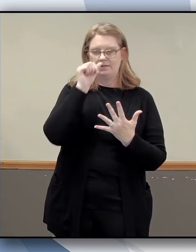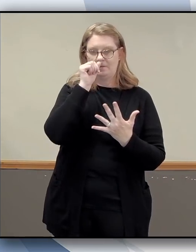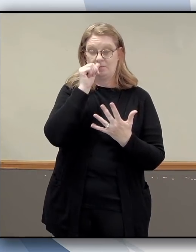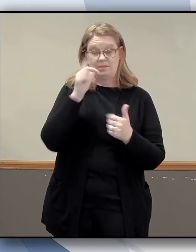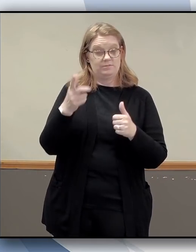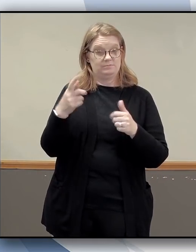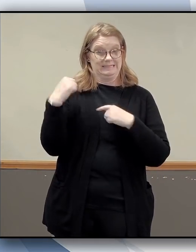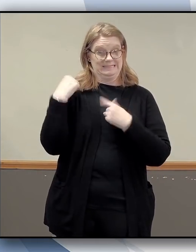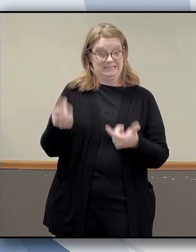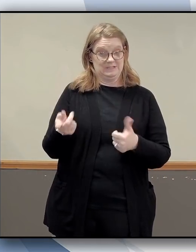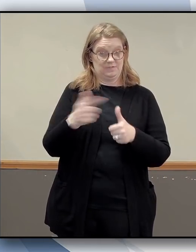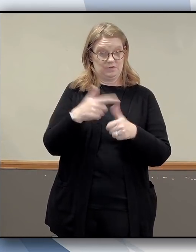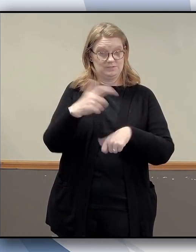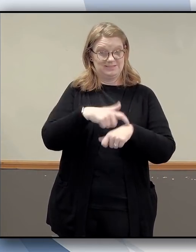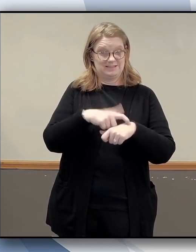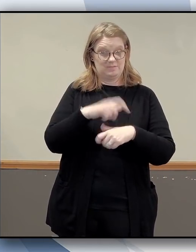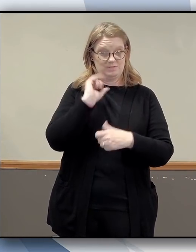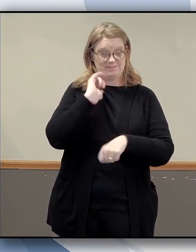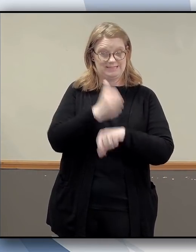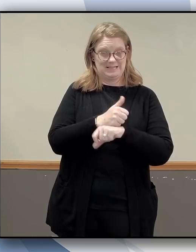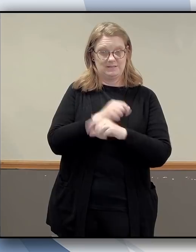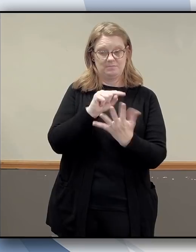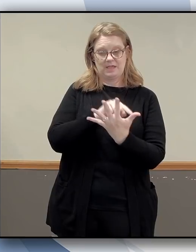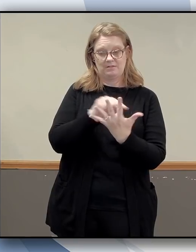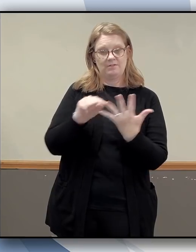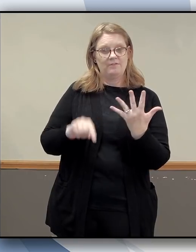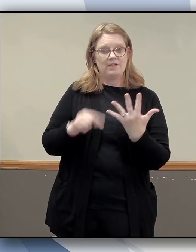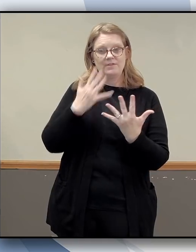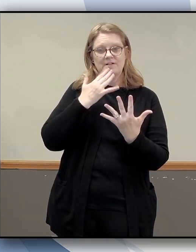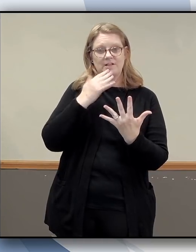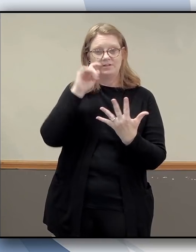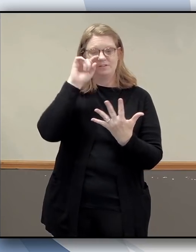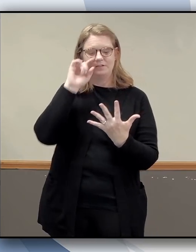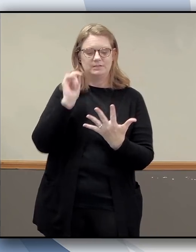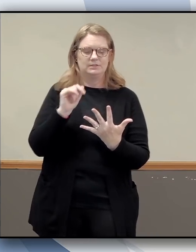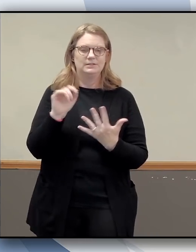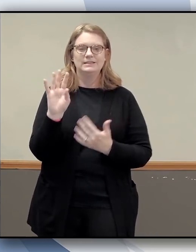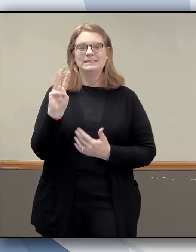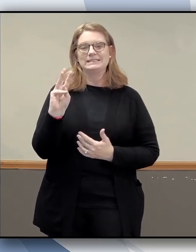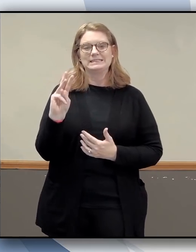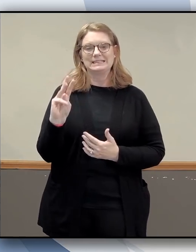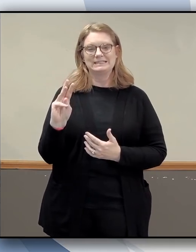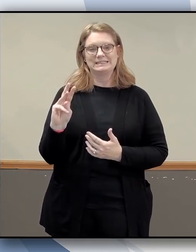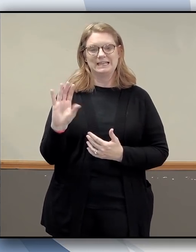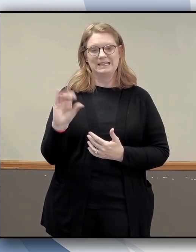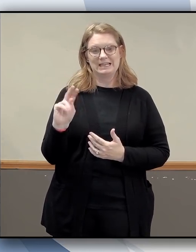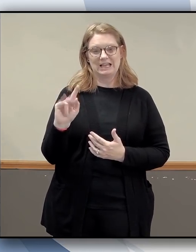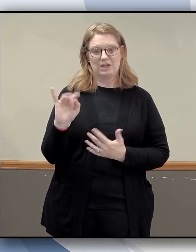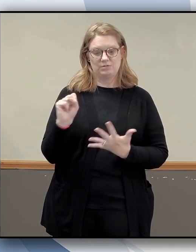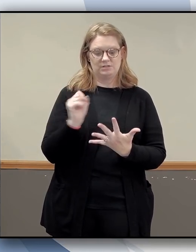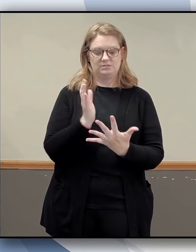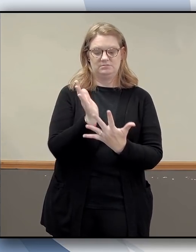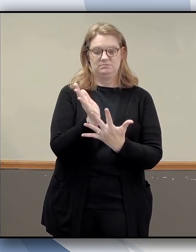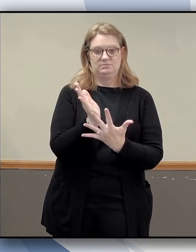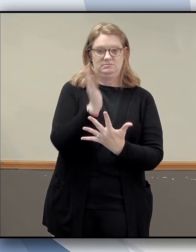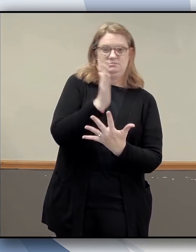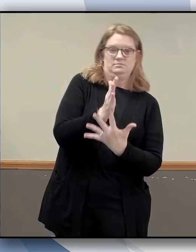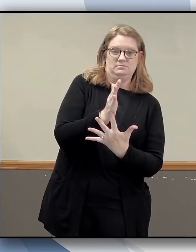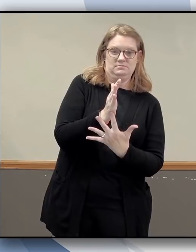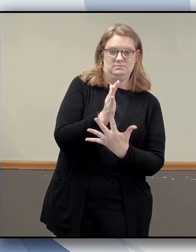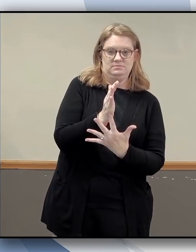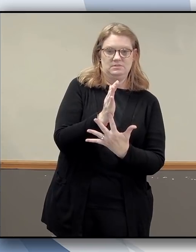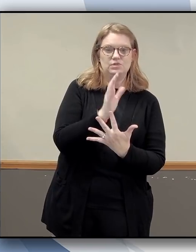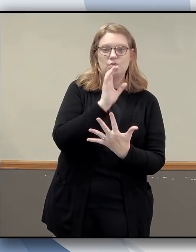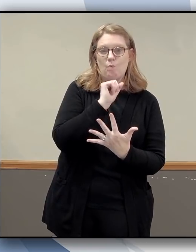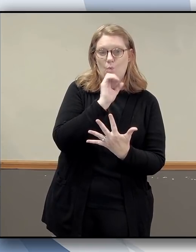time we've had the five color dial. We're moving 16 counties from the moderate yellow risk to the high risk